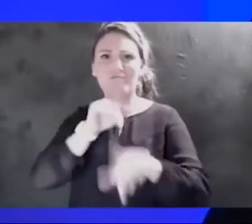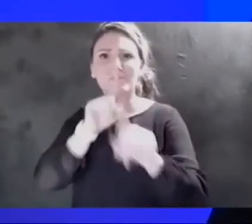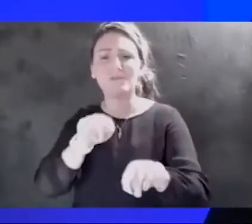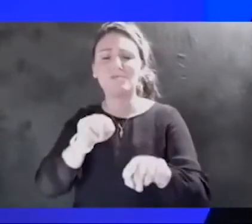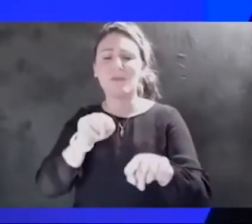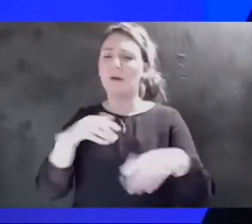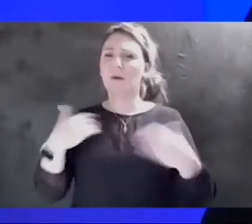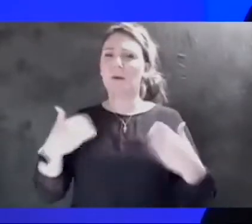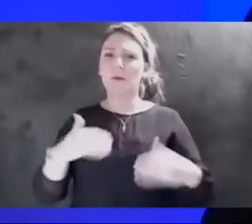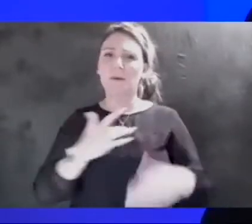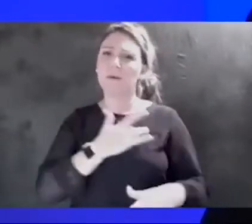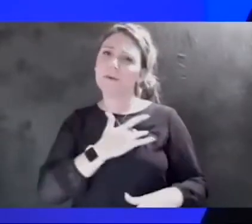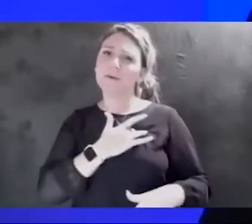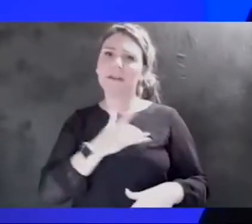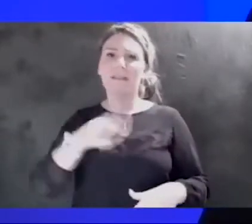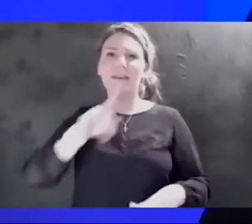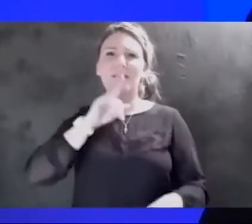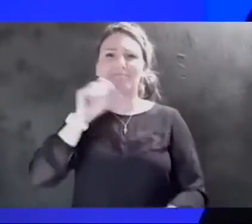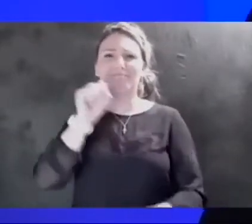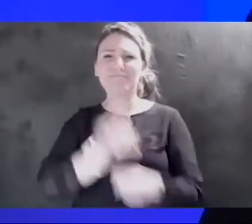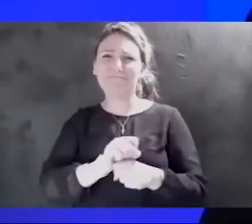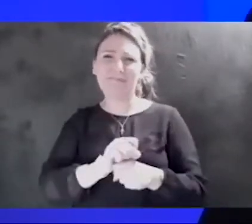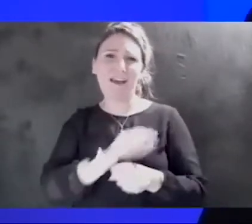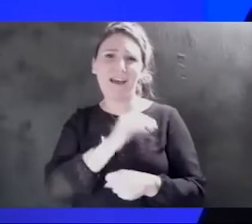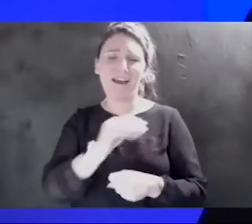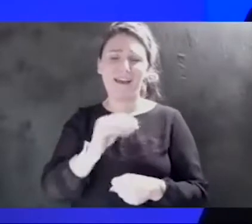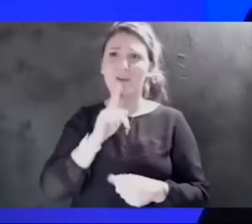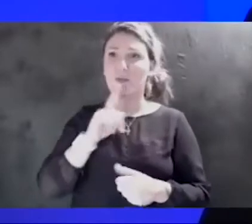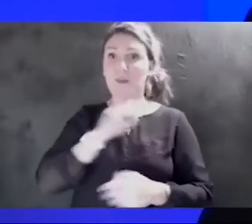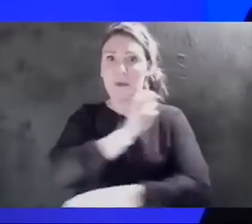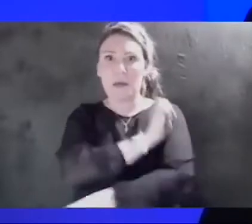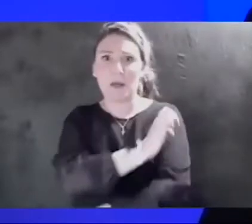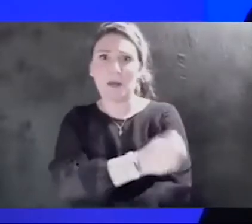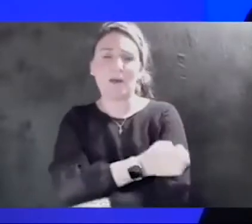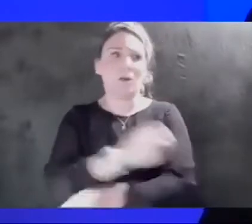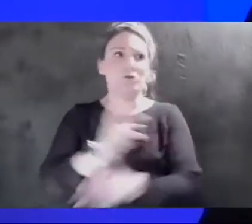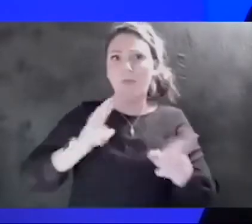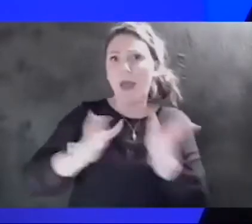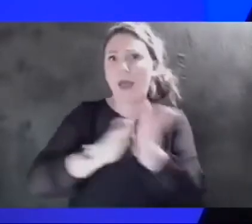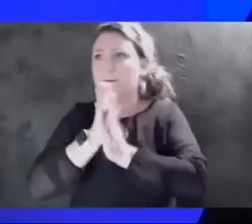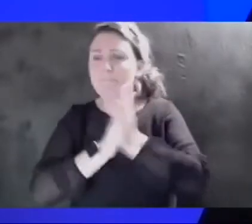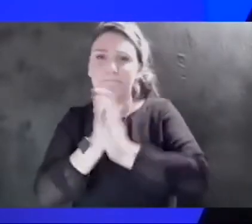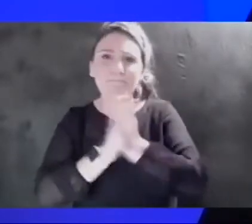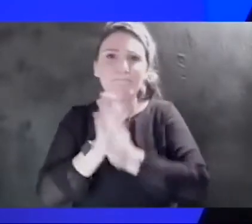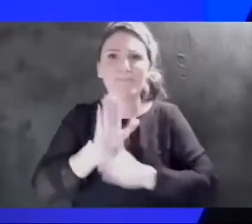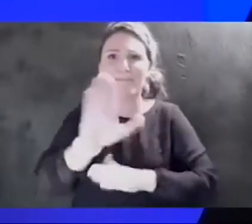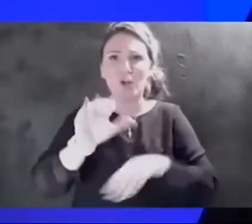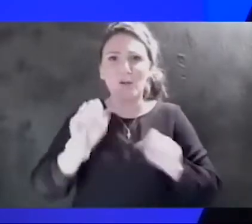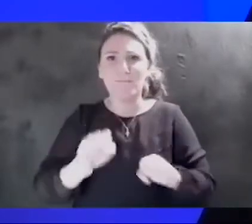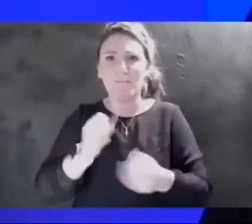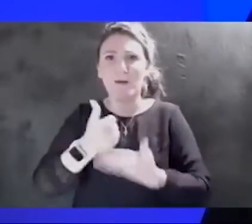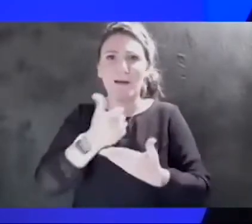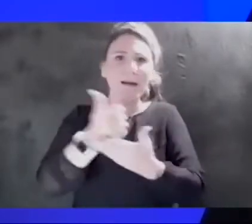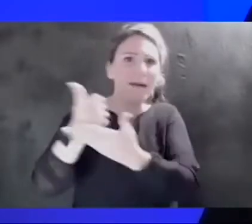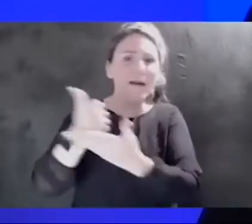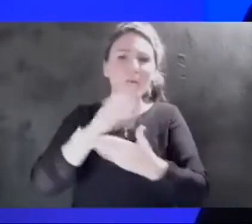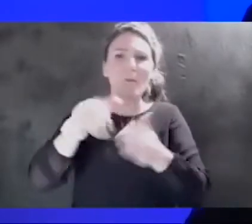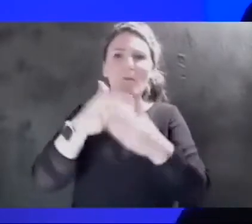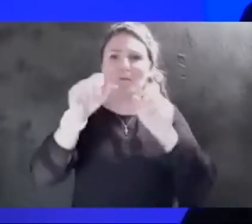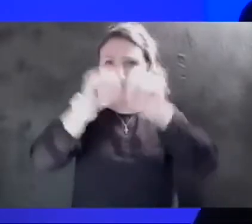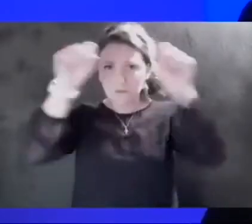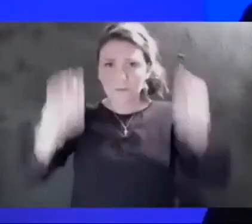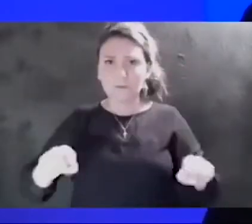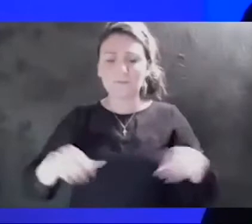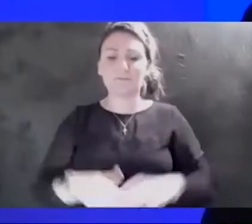so dedicated, and they were so energized by their ability to help in some of these systems. And I think that brought